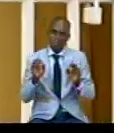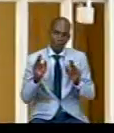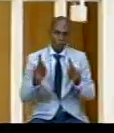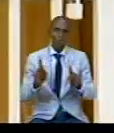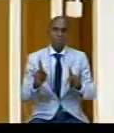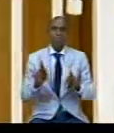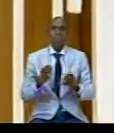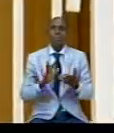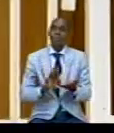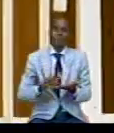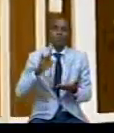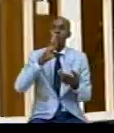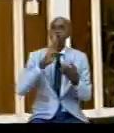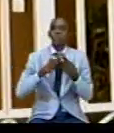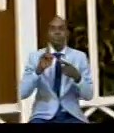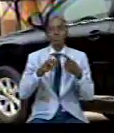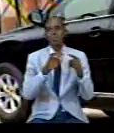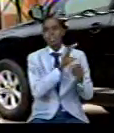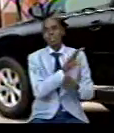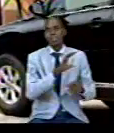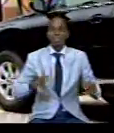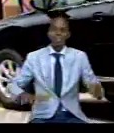God.